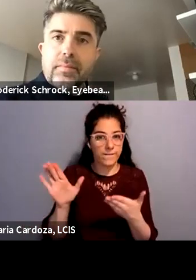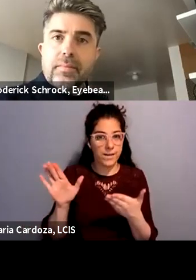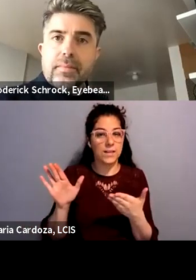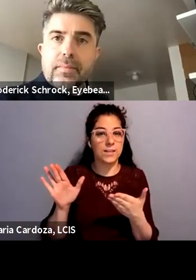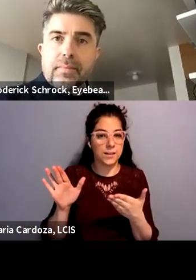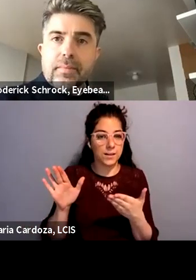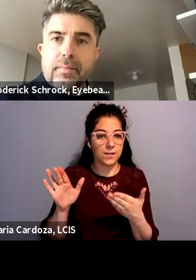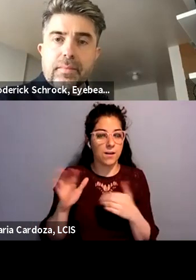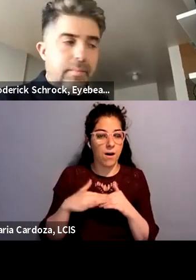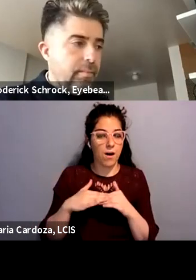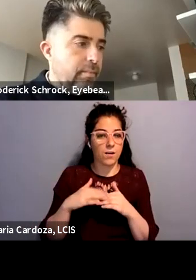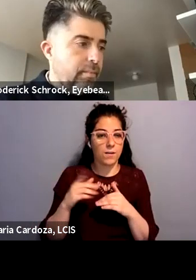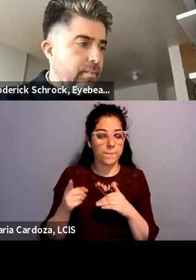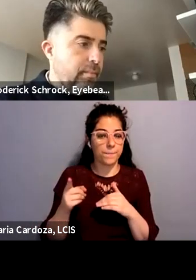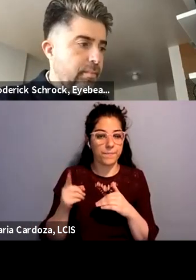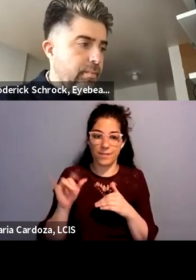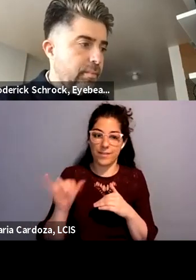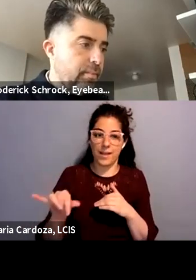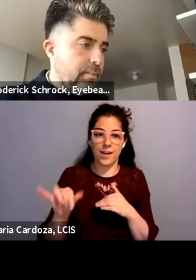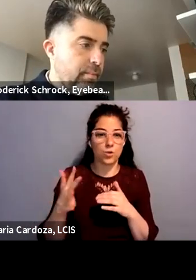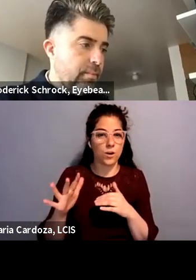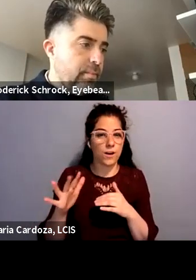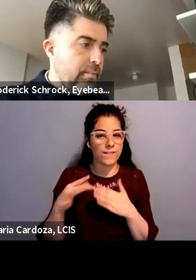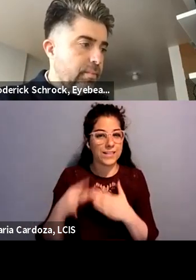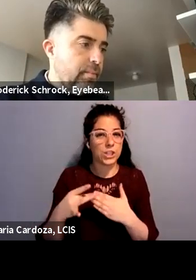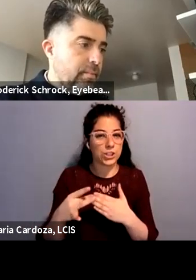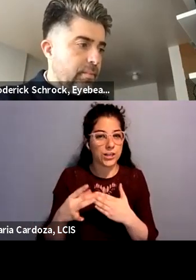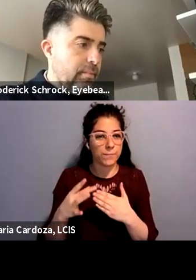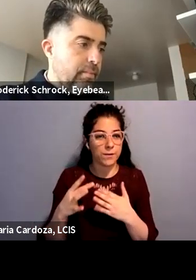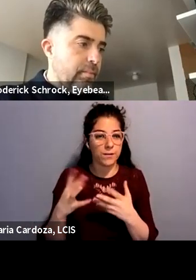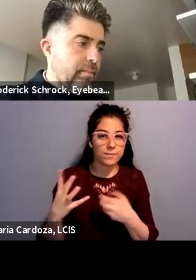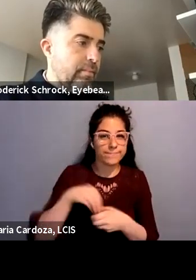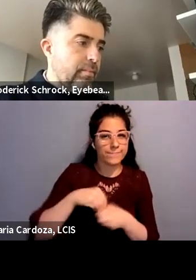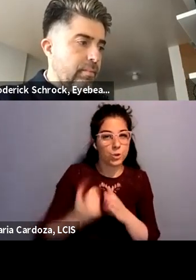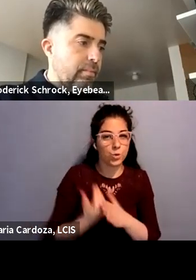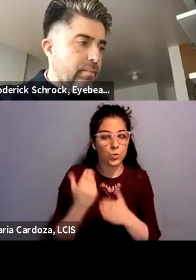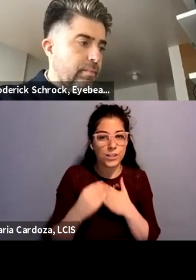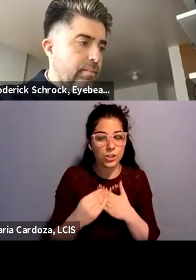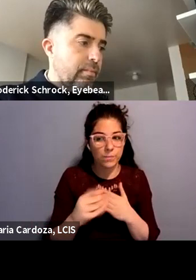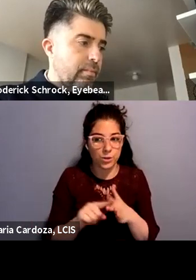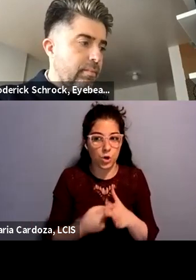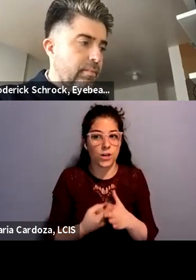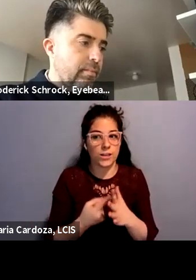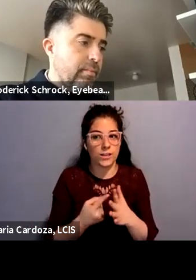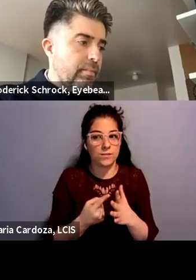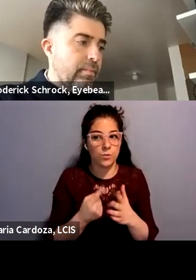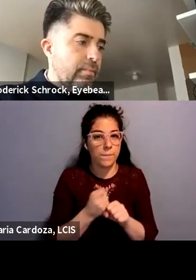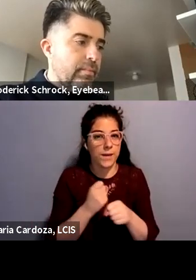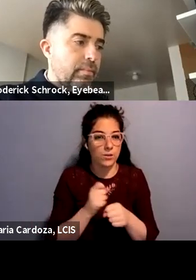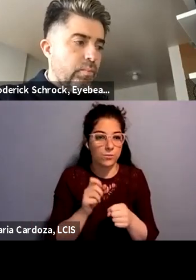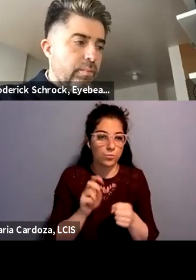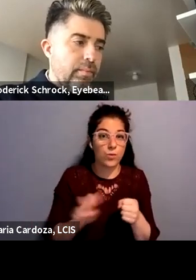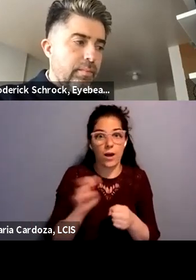Pivot on that sort of that leadership, bringing in that new leadership and sort of starting to make the round, so to